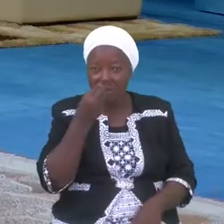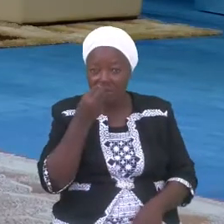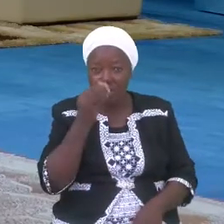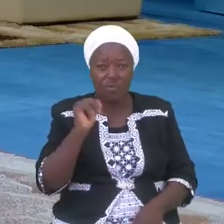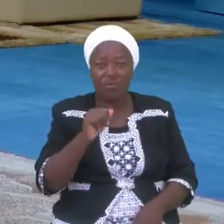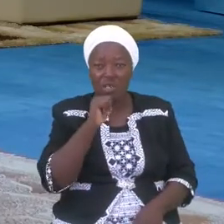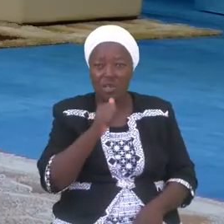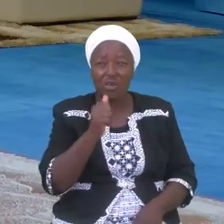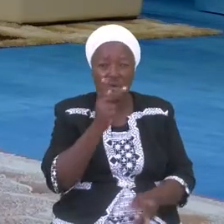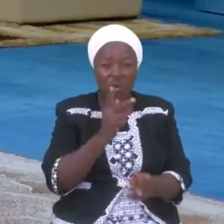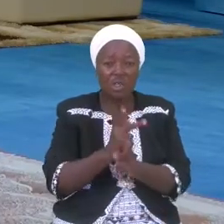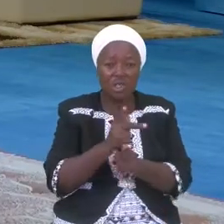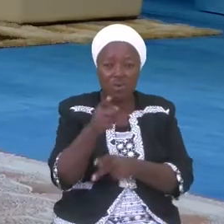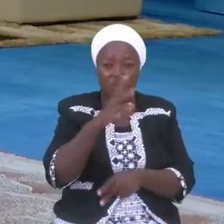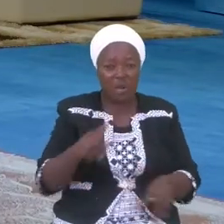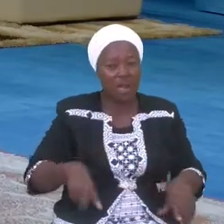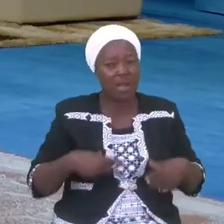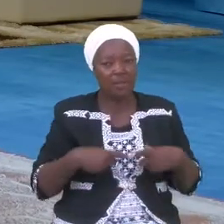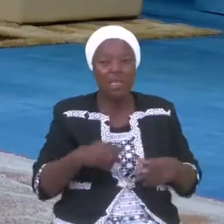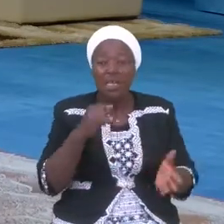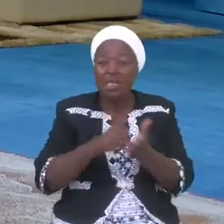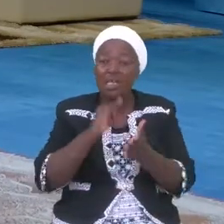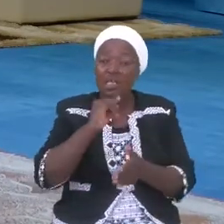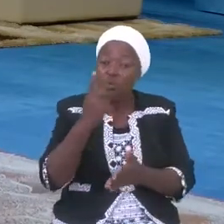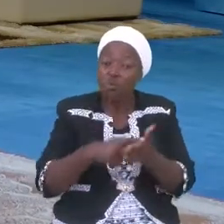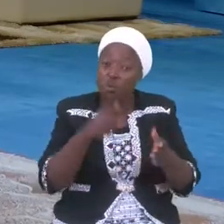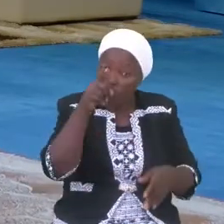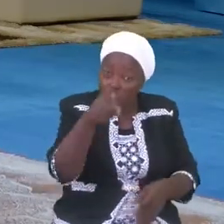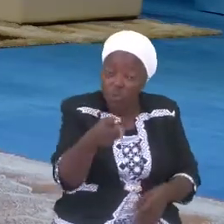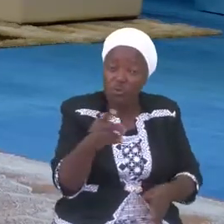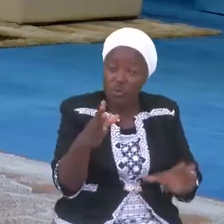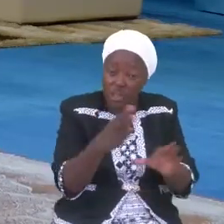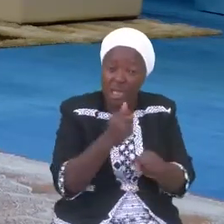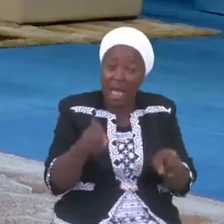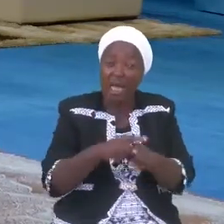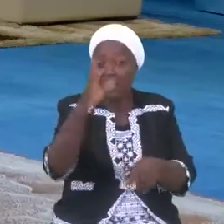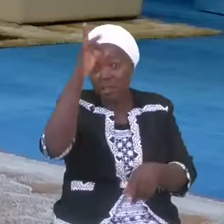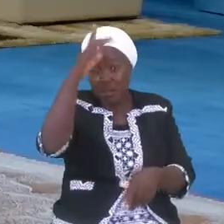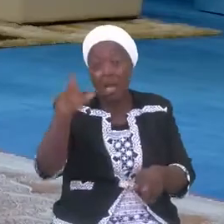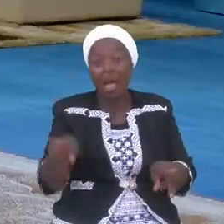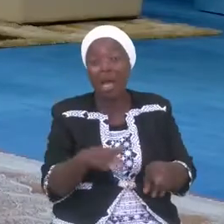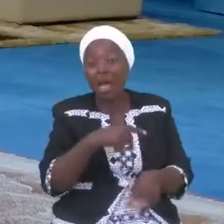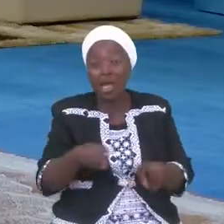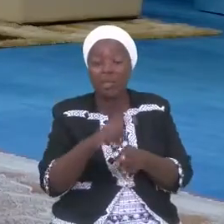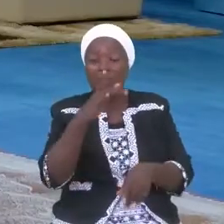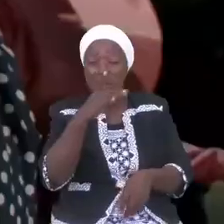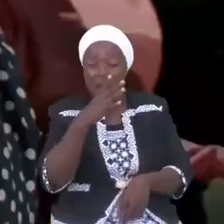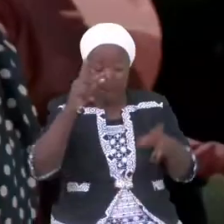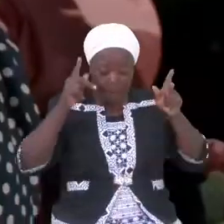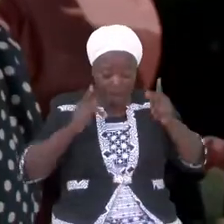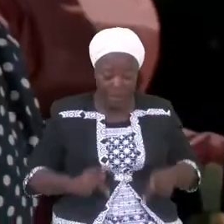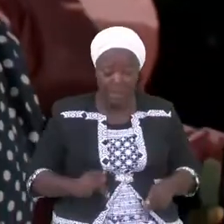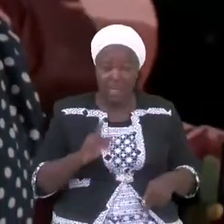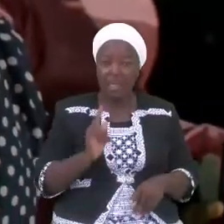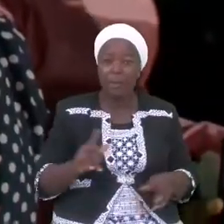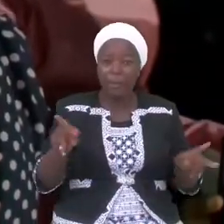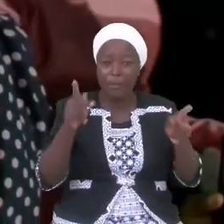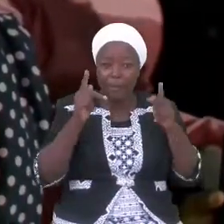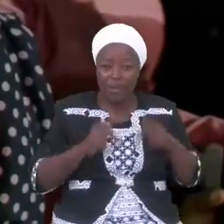will not keep you alive. It is what you take personally. Personally,